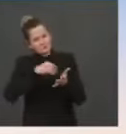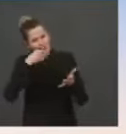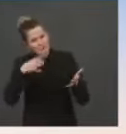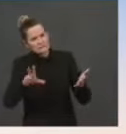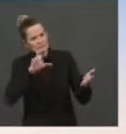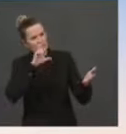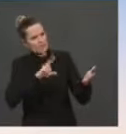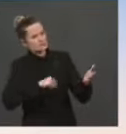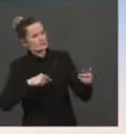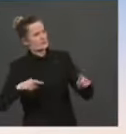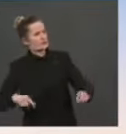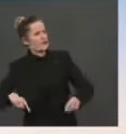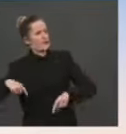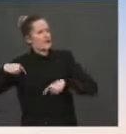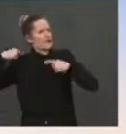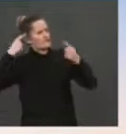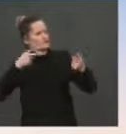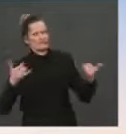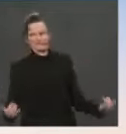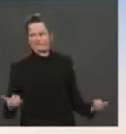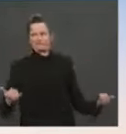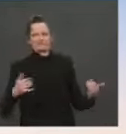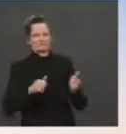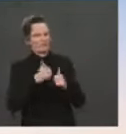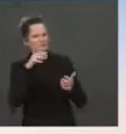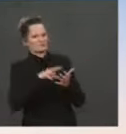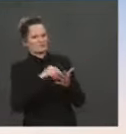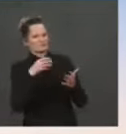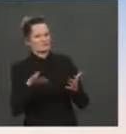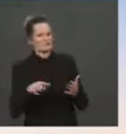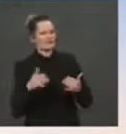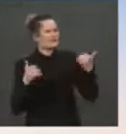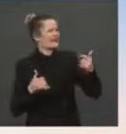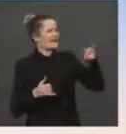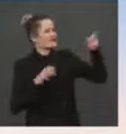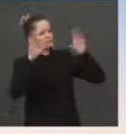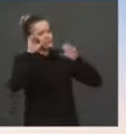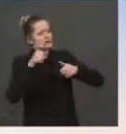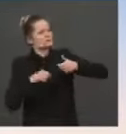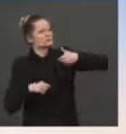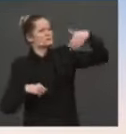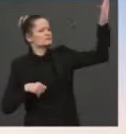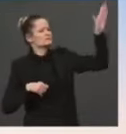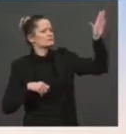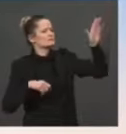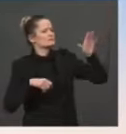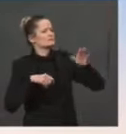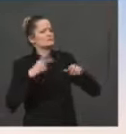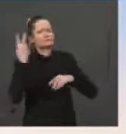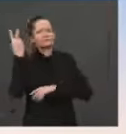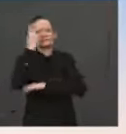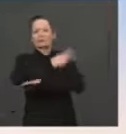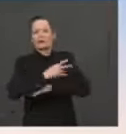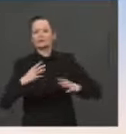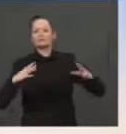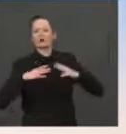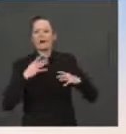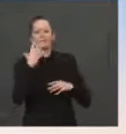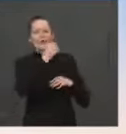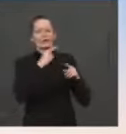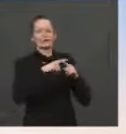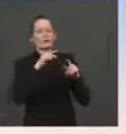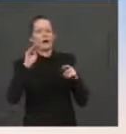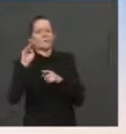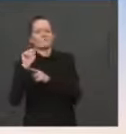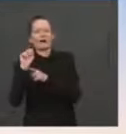days off at a billionaire's compound in Nantucket? Well, first I would say, I don't know if you've cooked a turkey before, but a 20-pound turkey is a